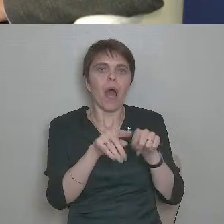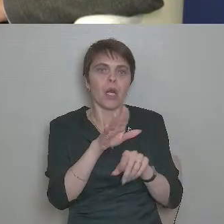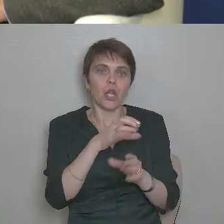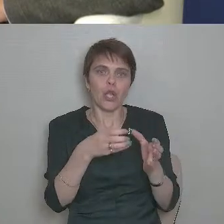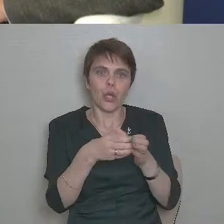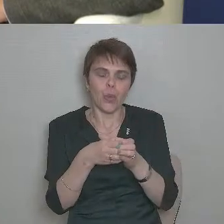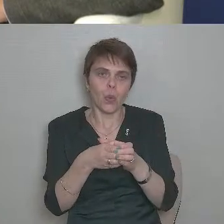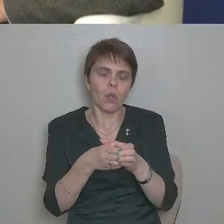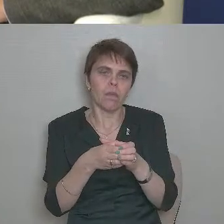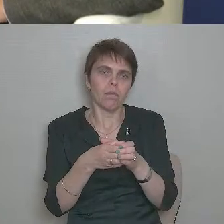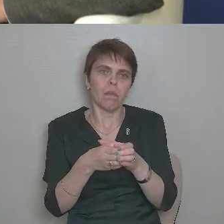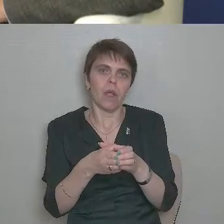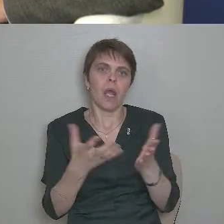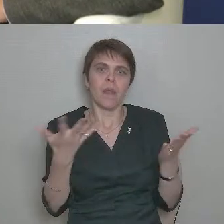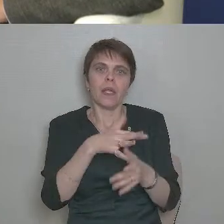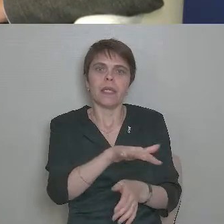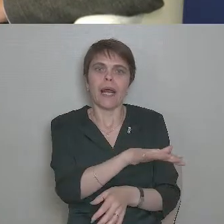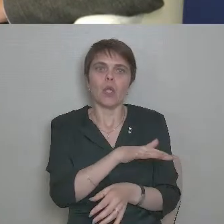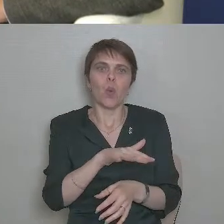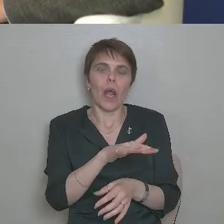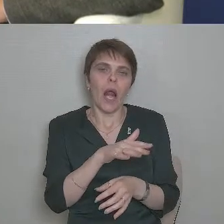banks, and